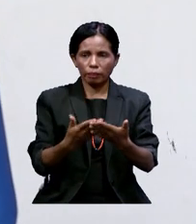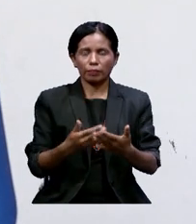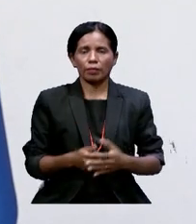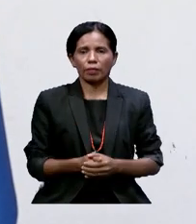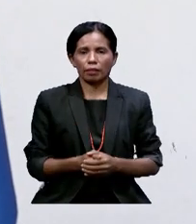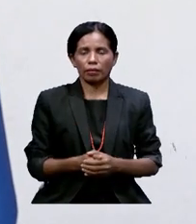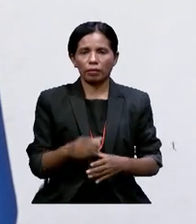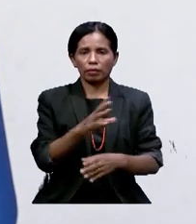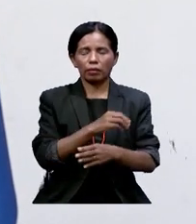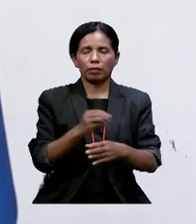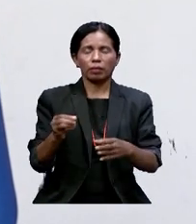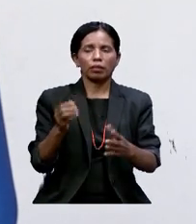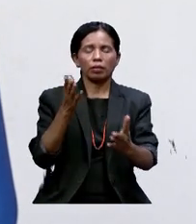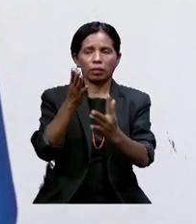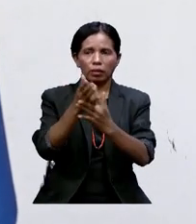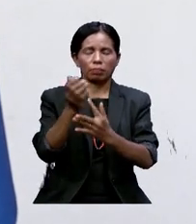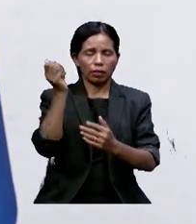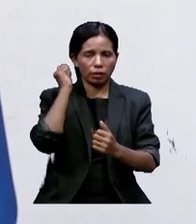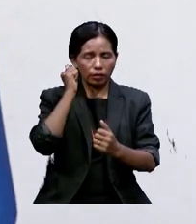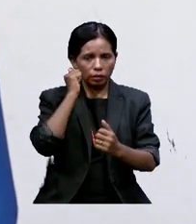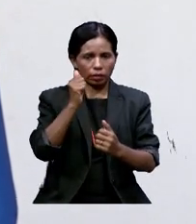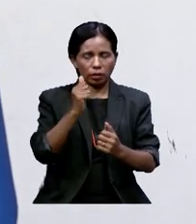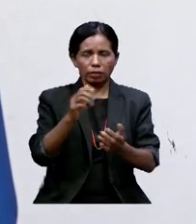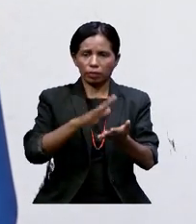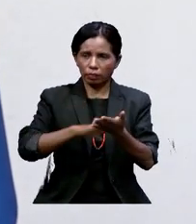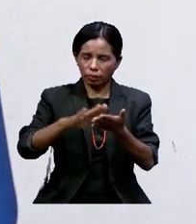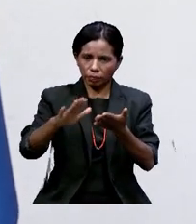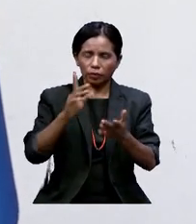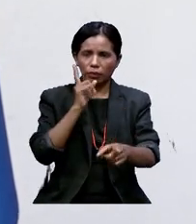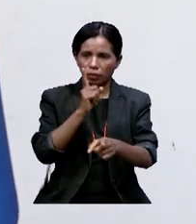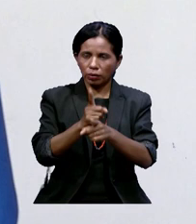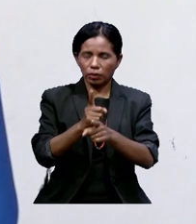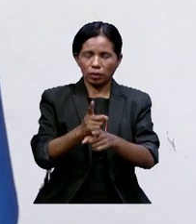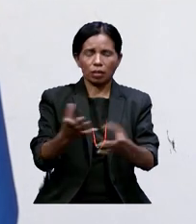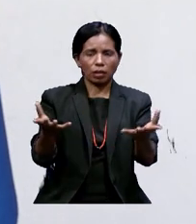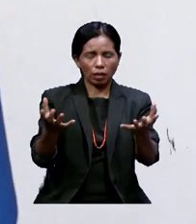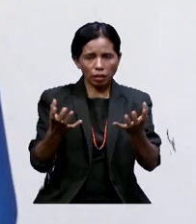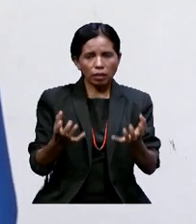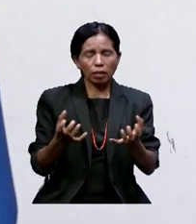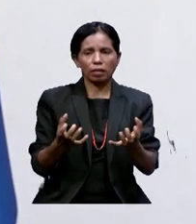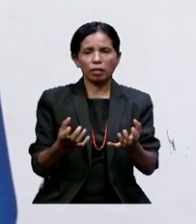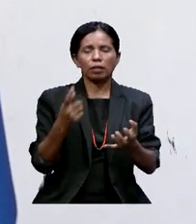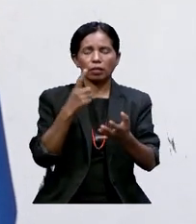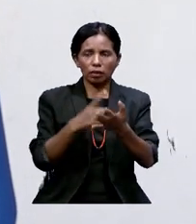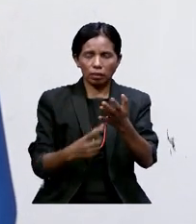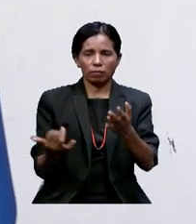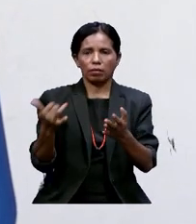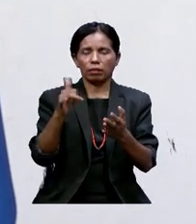various ASEAN treaties and agreements. It's a clear commitment on your part, and